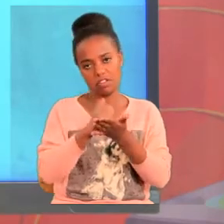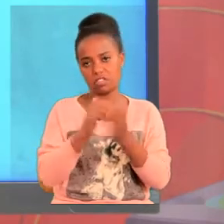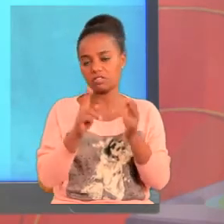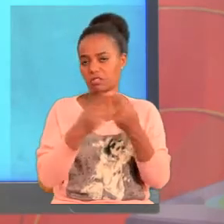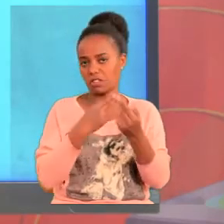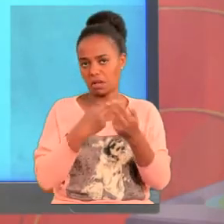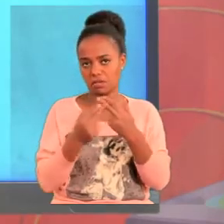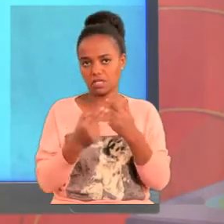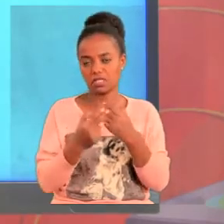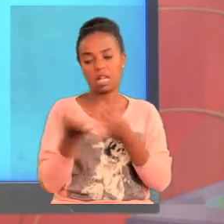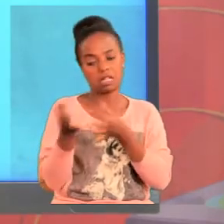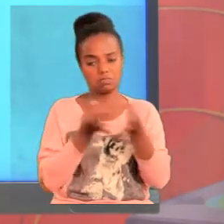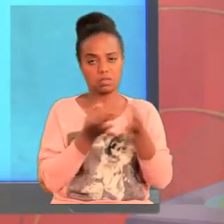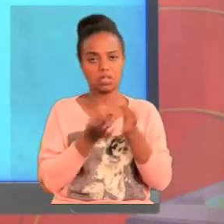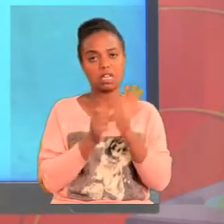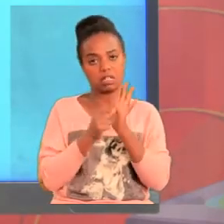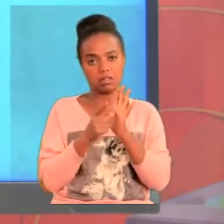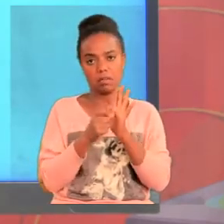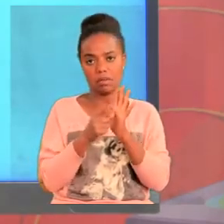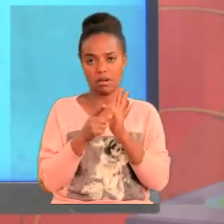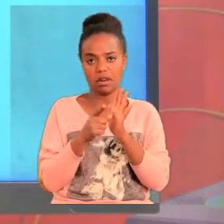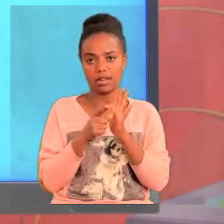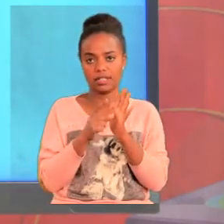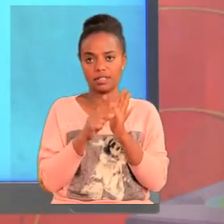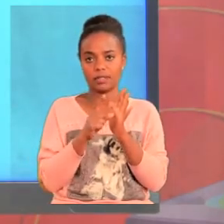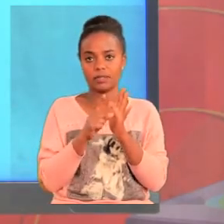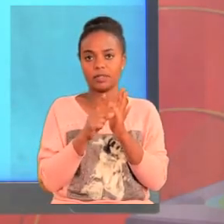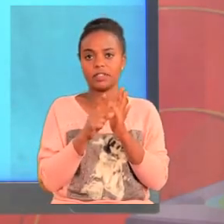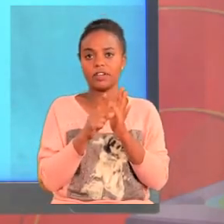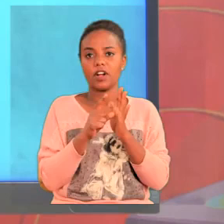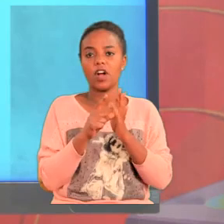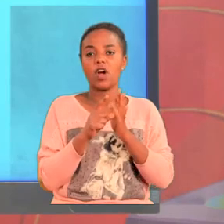To explain this, for example, if you have this one,